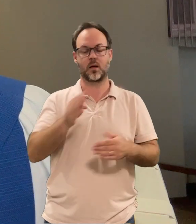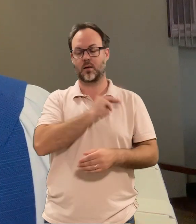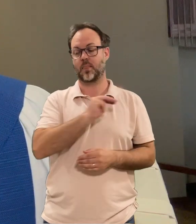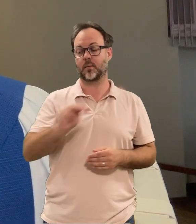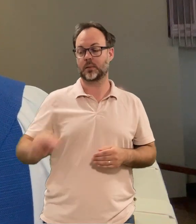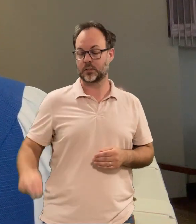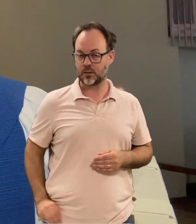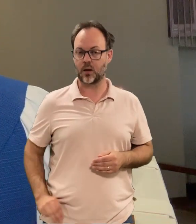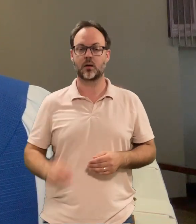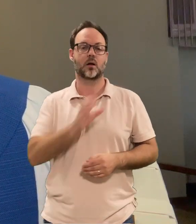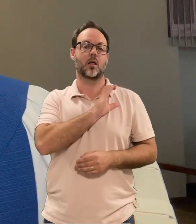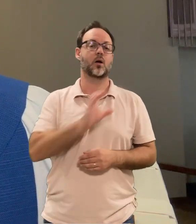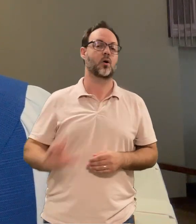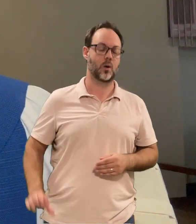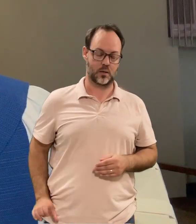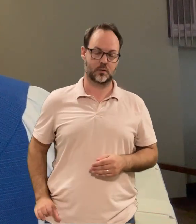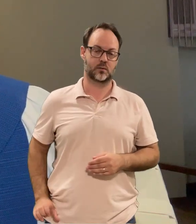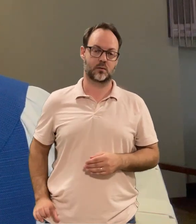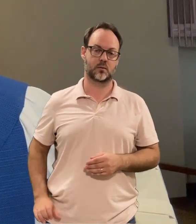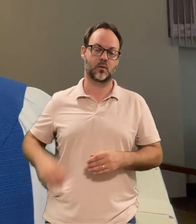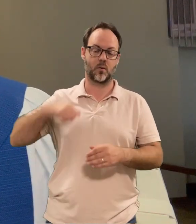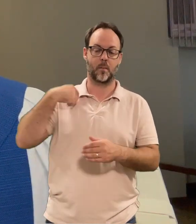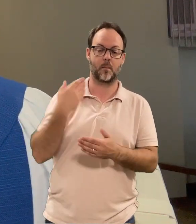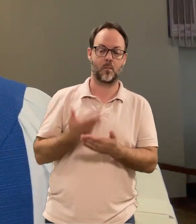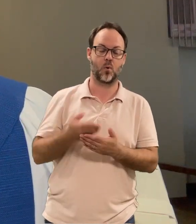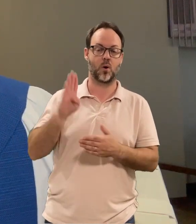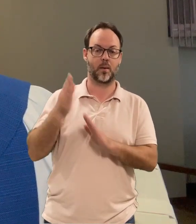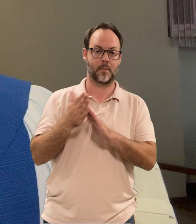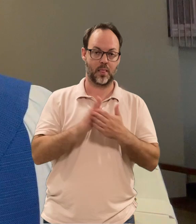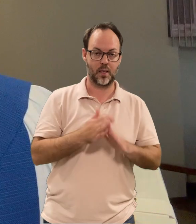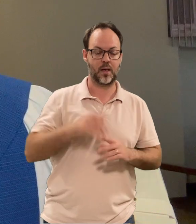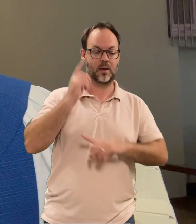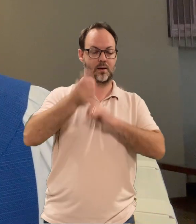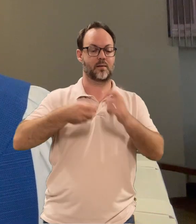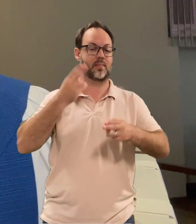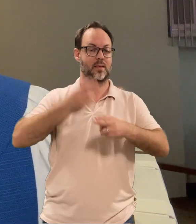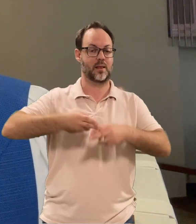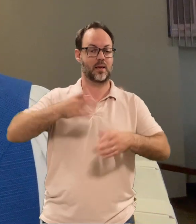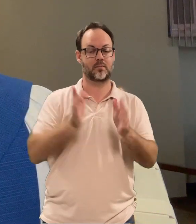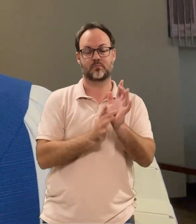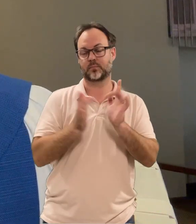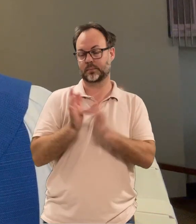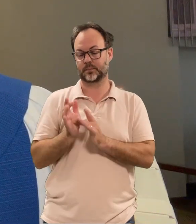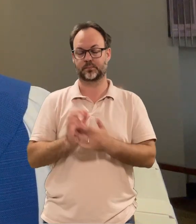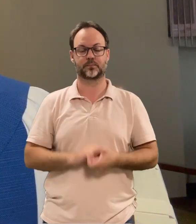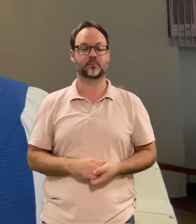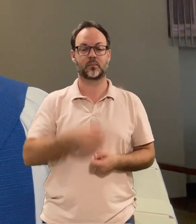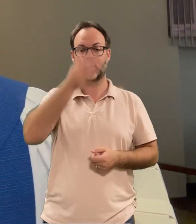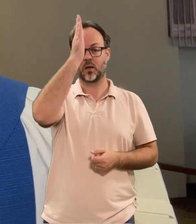a Savior, the Messiah, the Christ, who was born in Bethlehem and